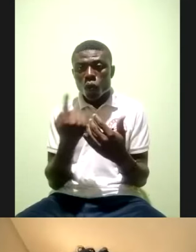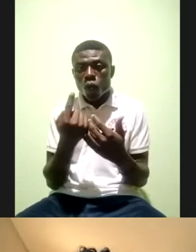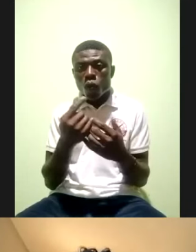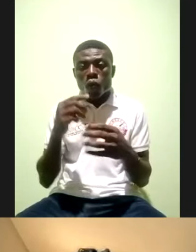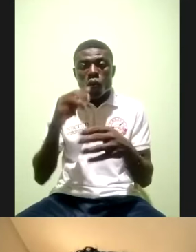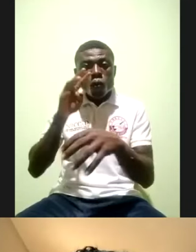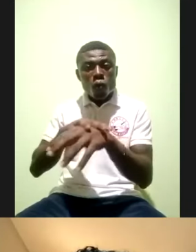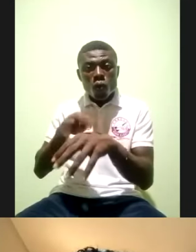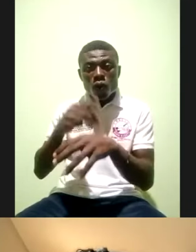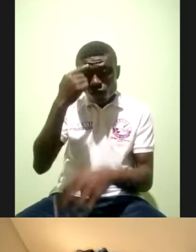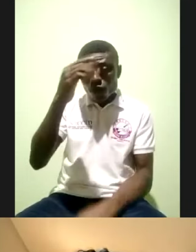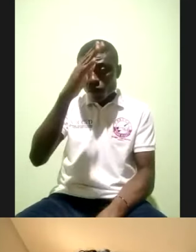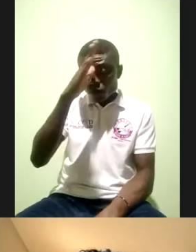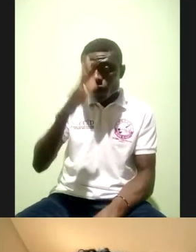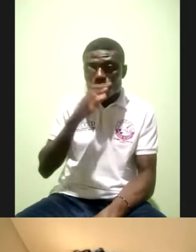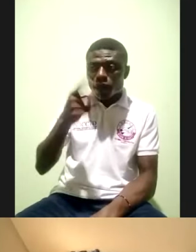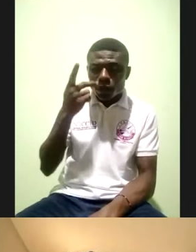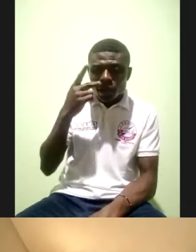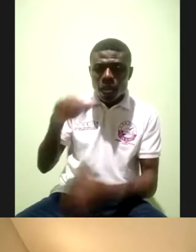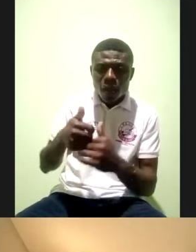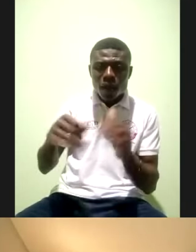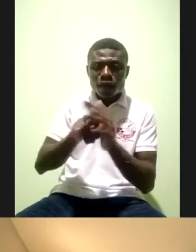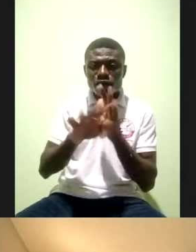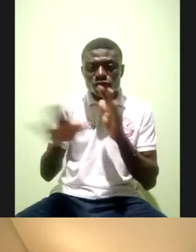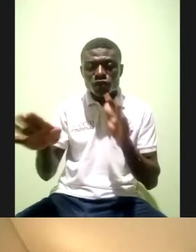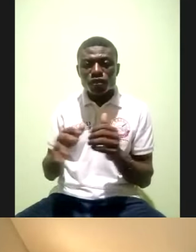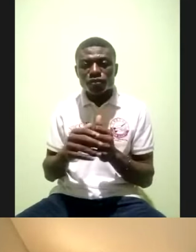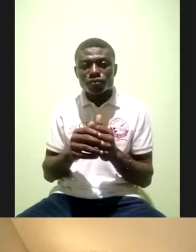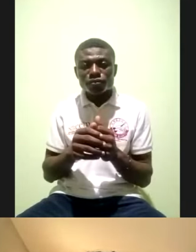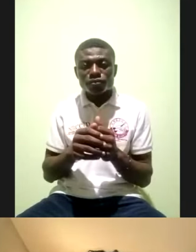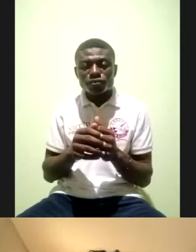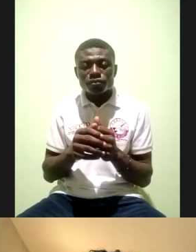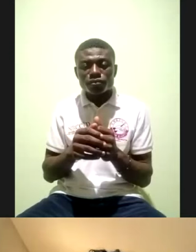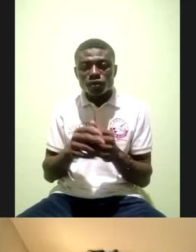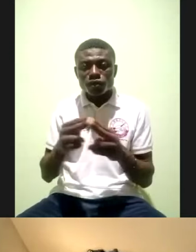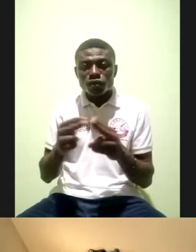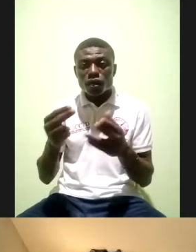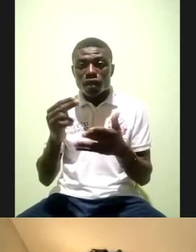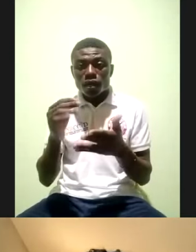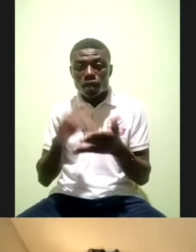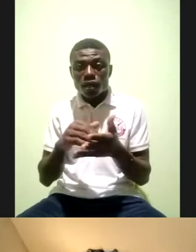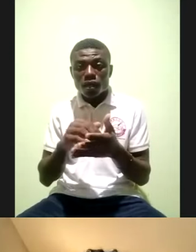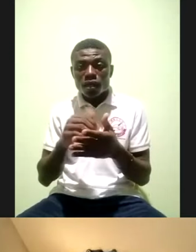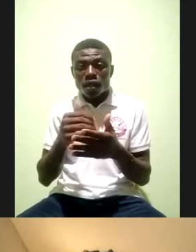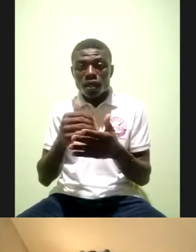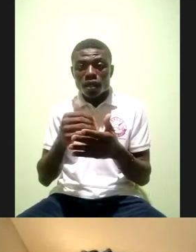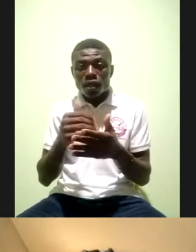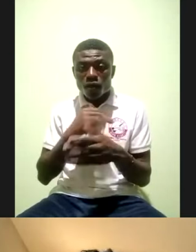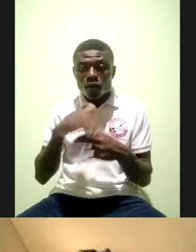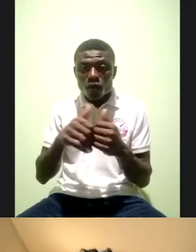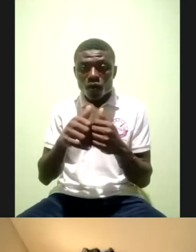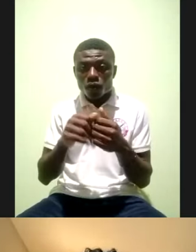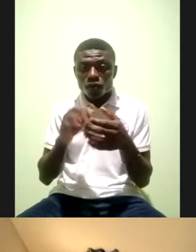parents to keep a watch for. So so again, these are all related to dyspraxia or